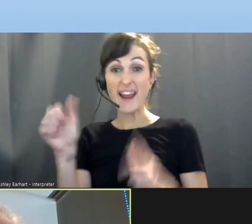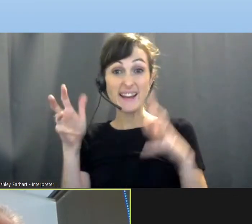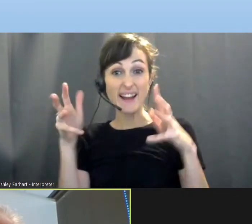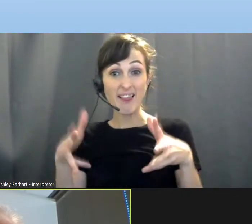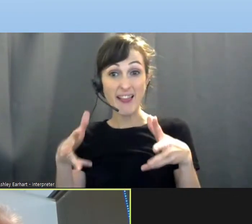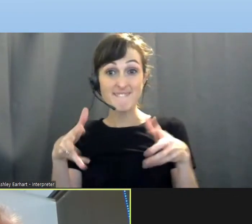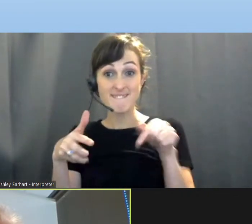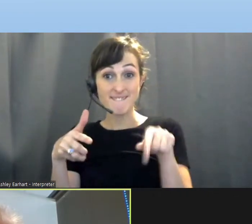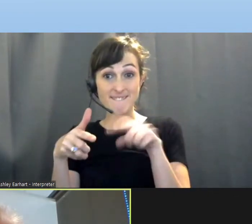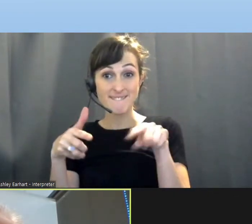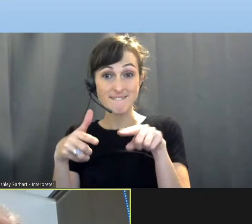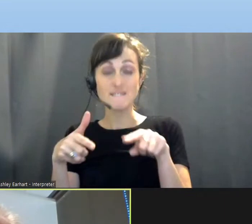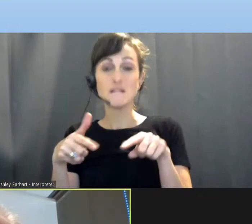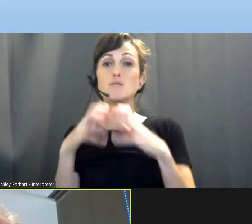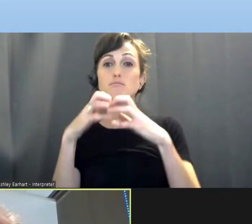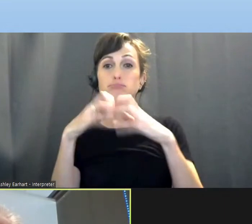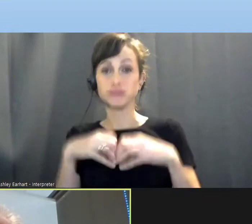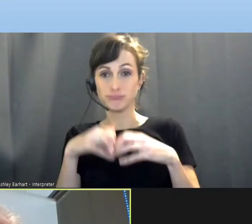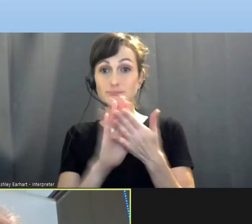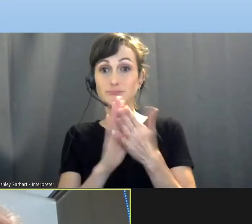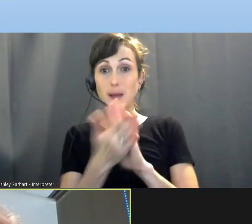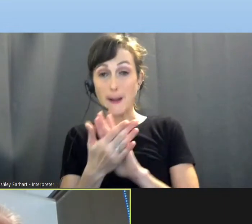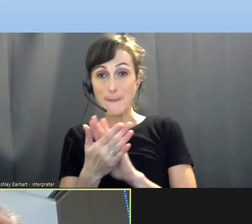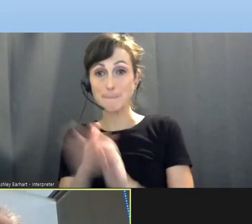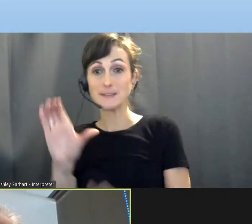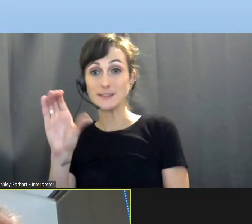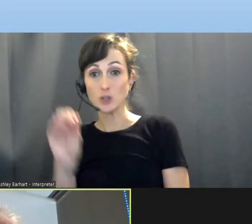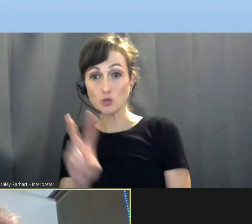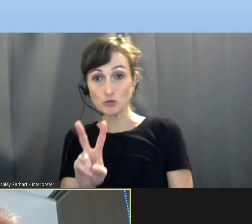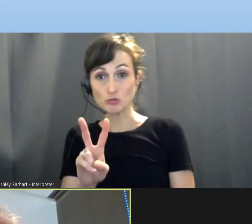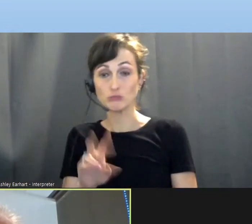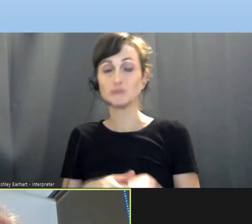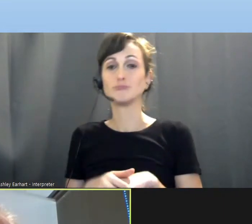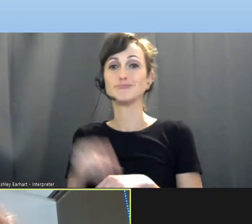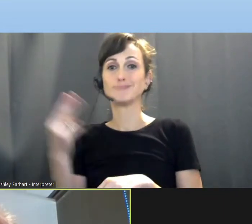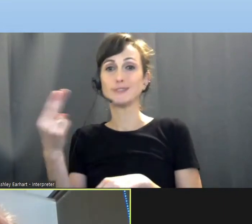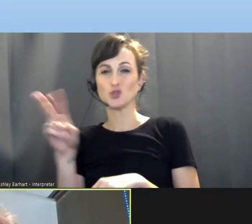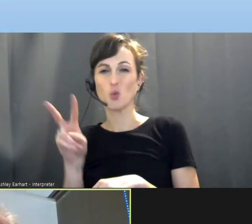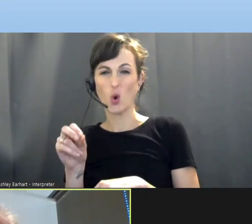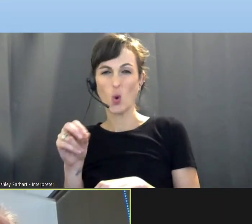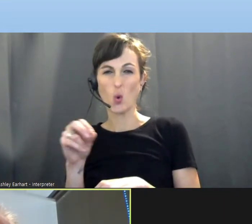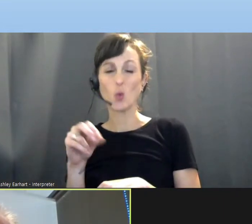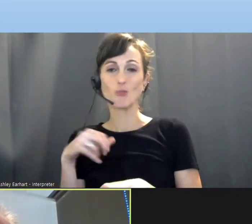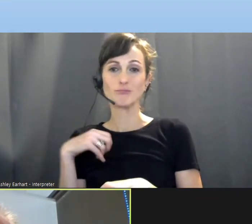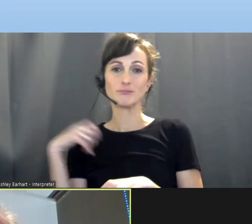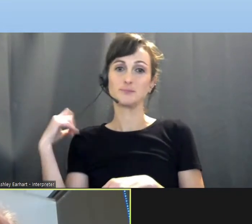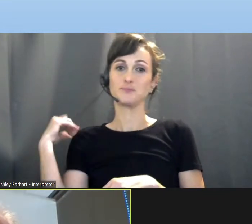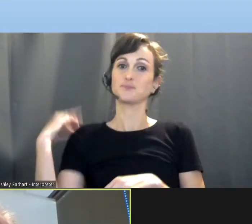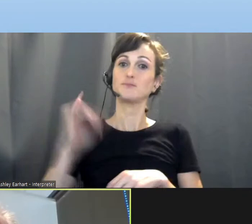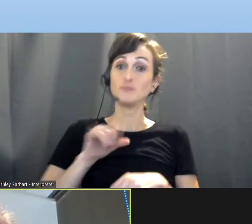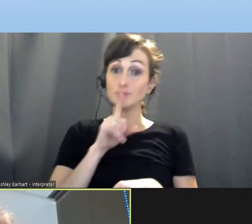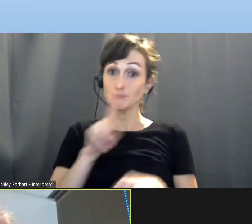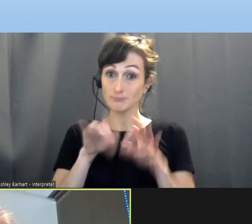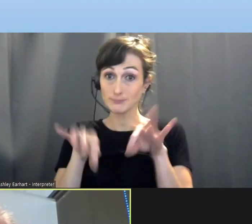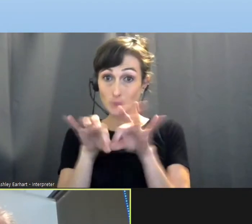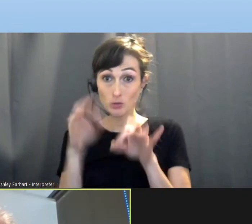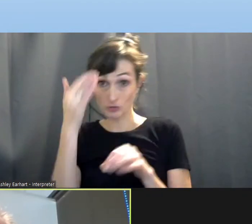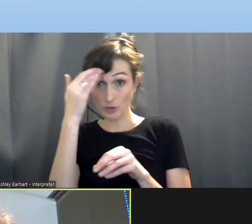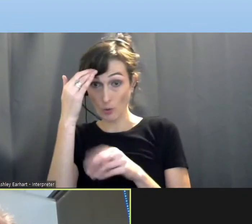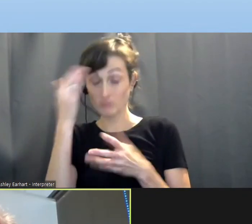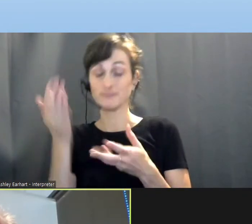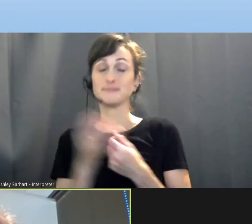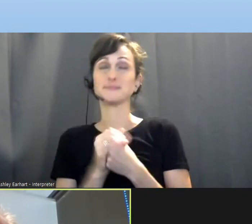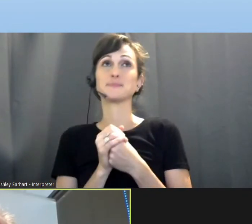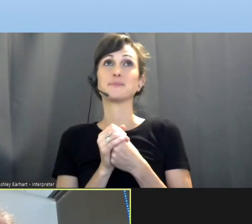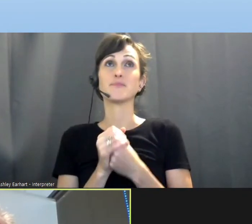and H2O, which is carbon dioxide and water. So what I think is really important to know about this technology is because